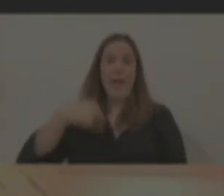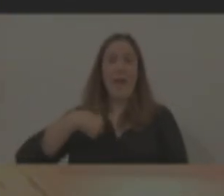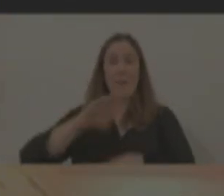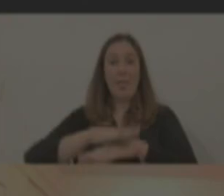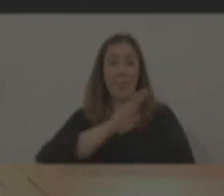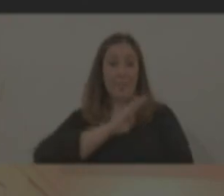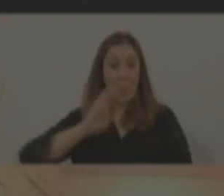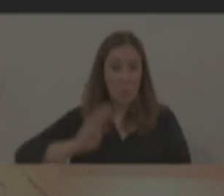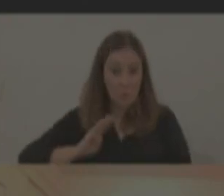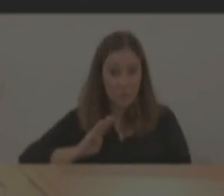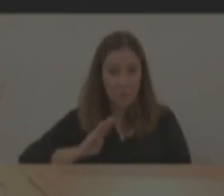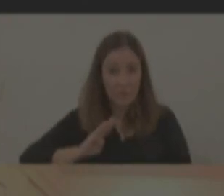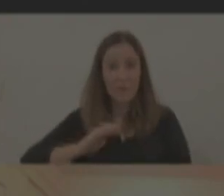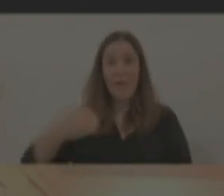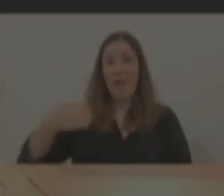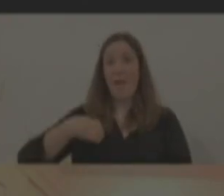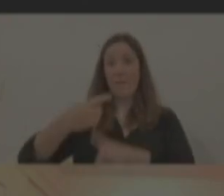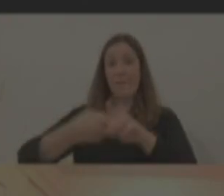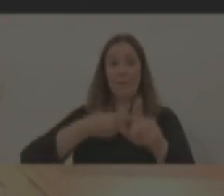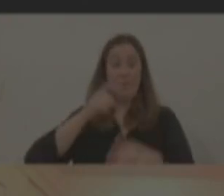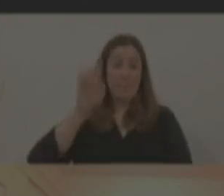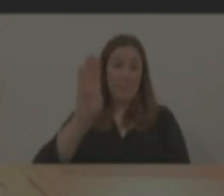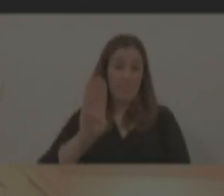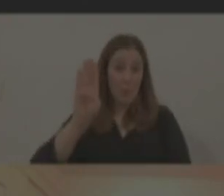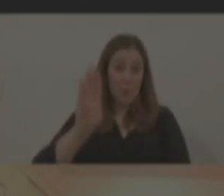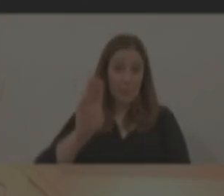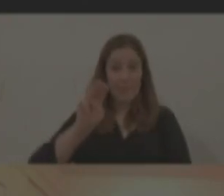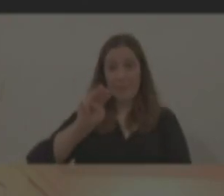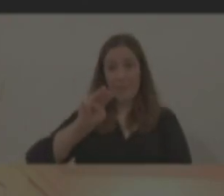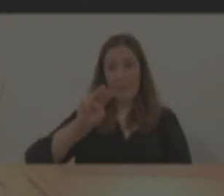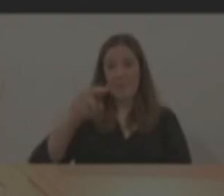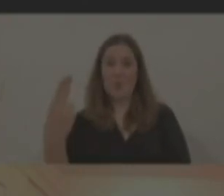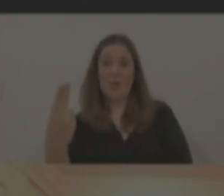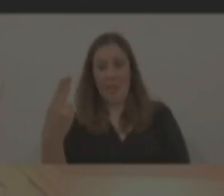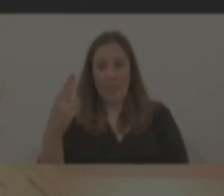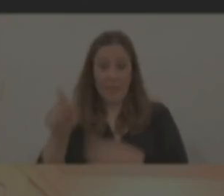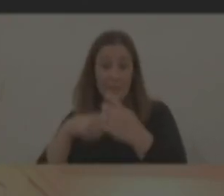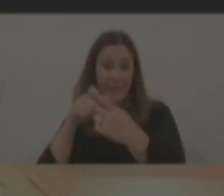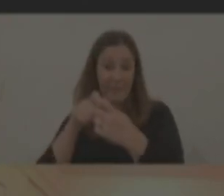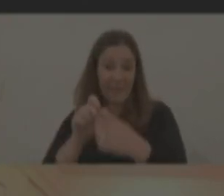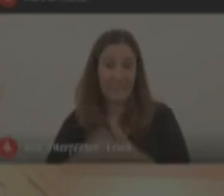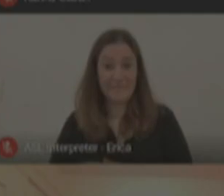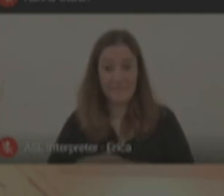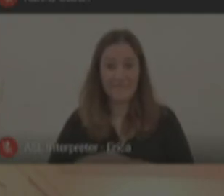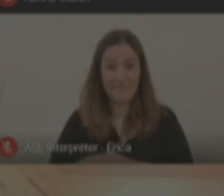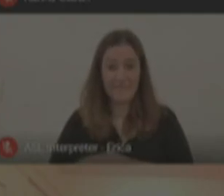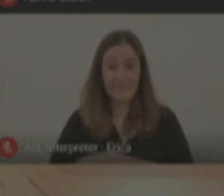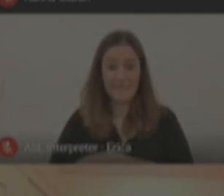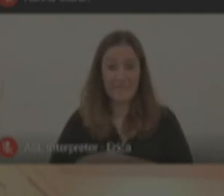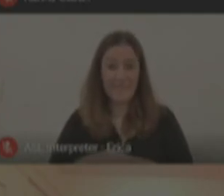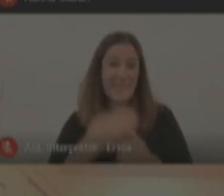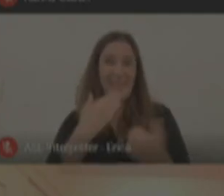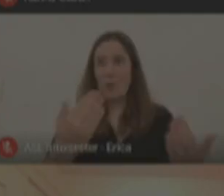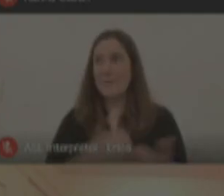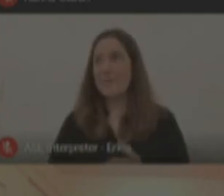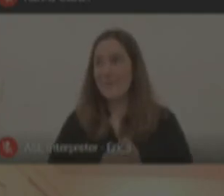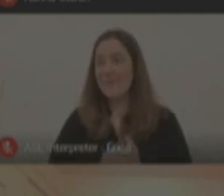board, and I'm from Boston, Mission Hill specifically. Thank you.